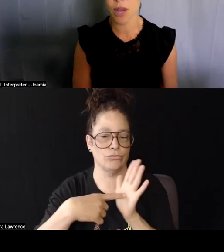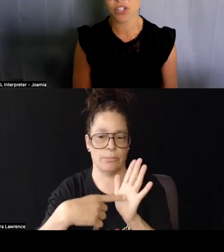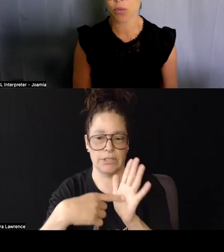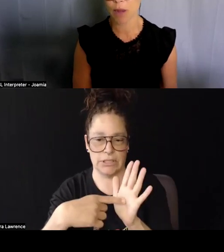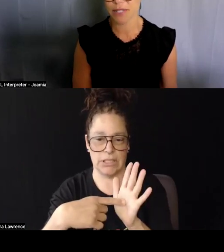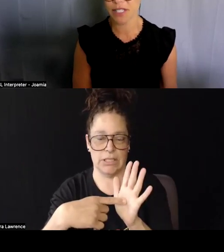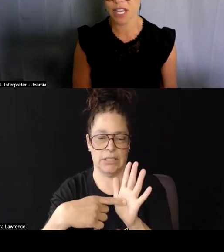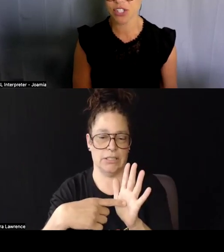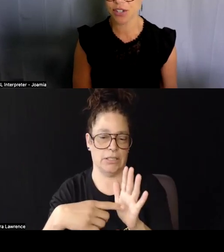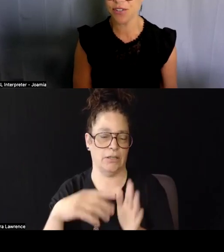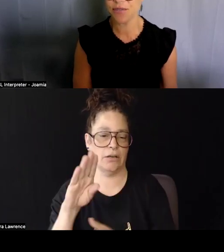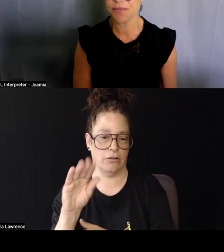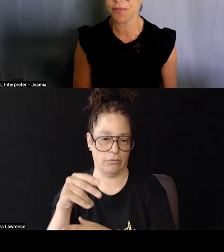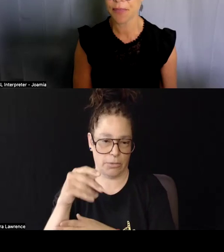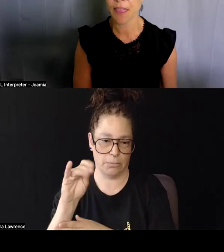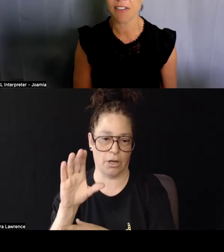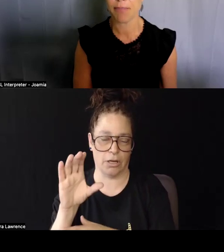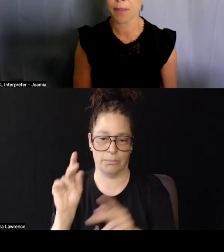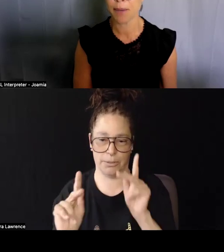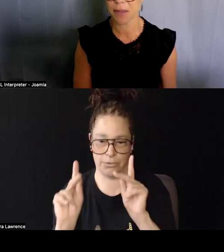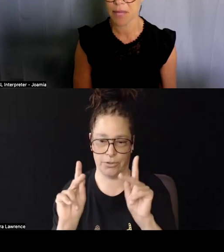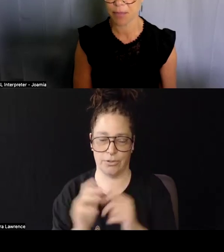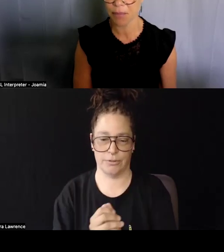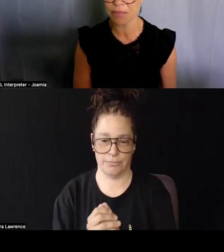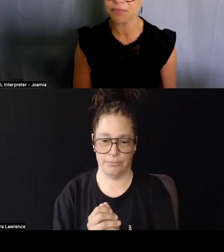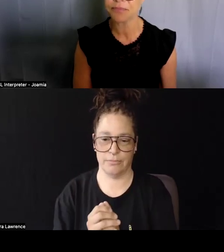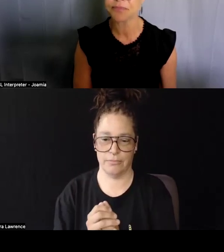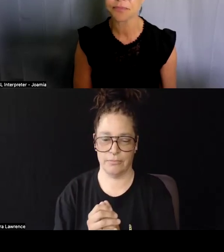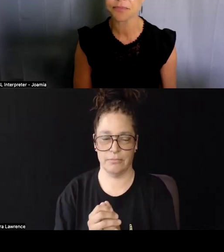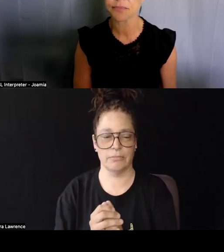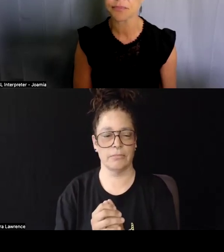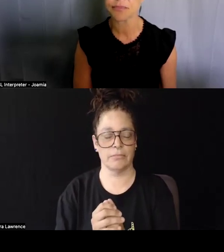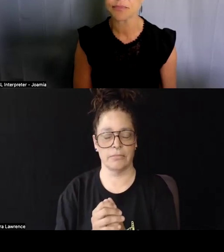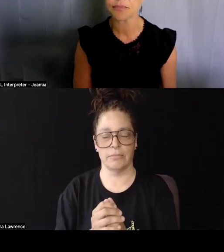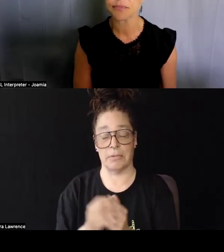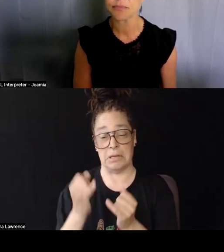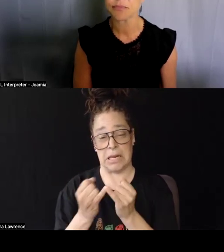increasing racial representation of BIPOC people,